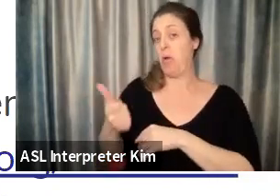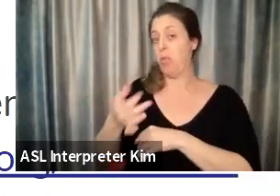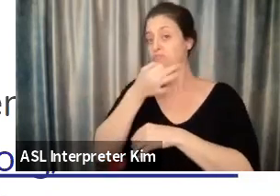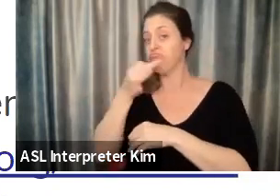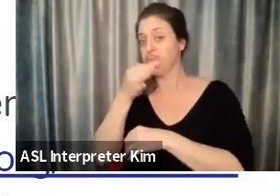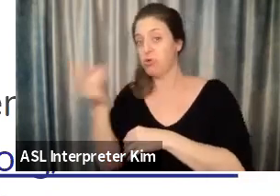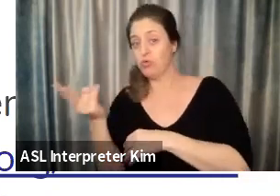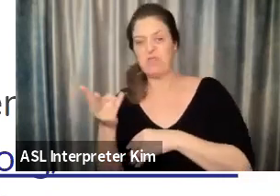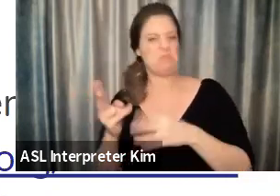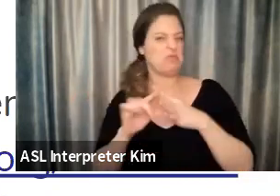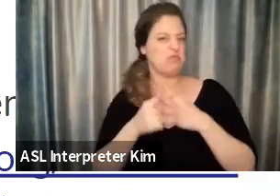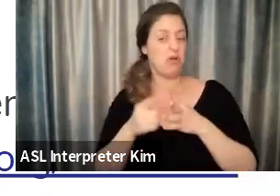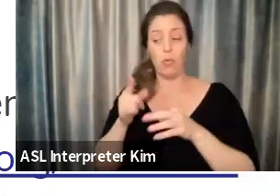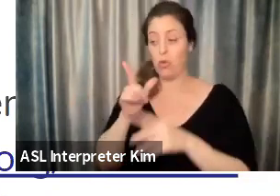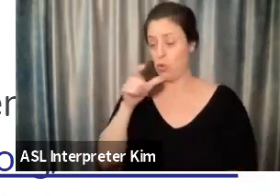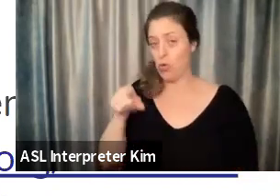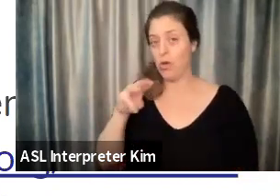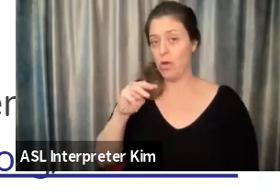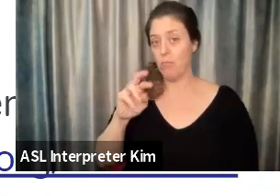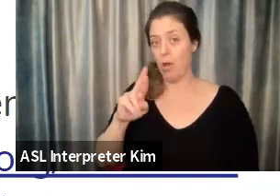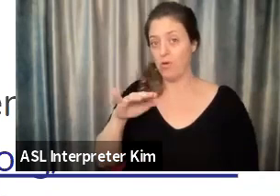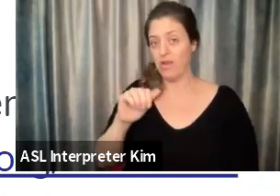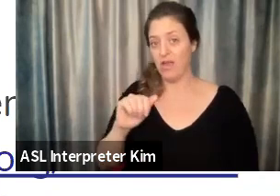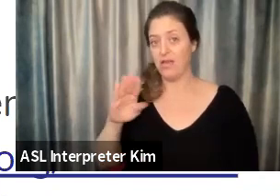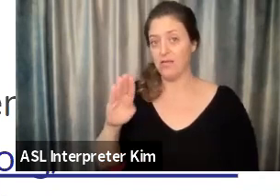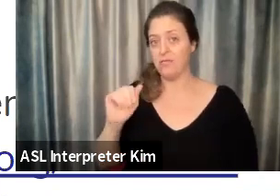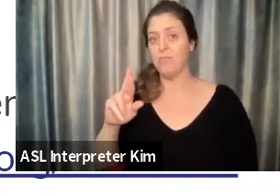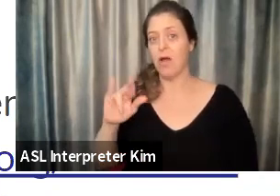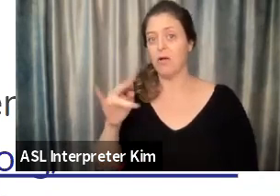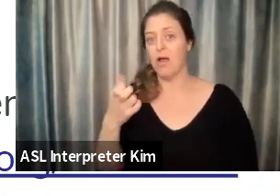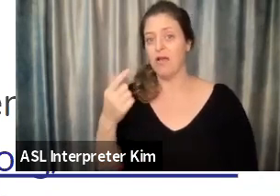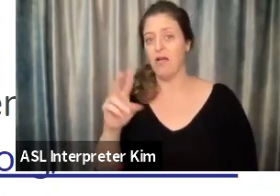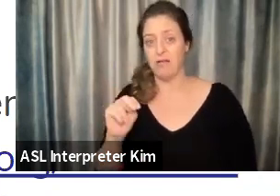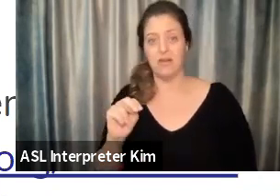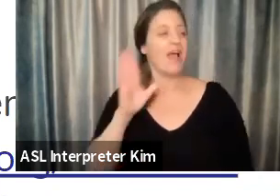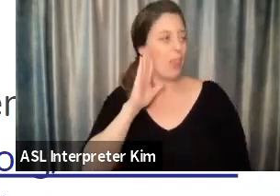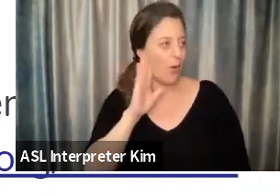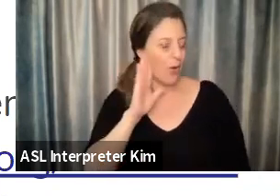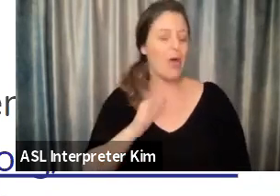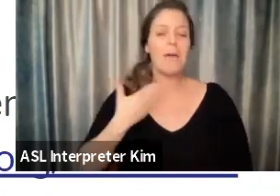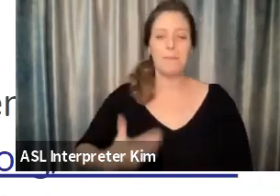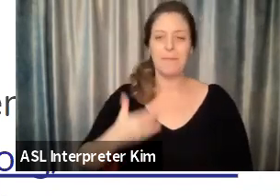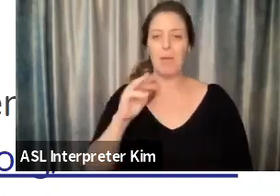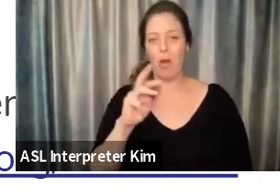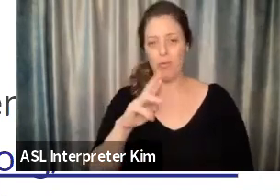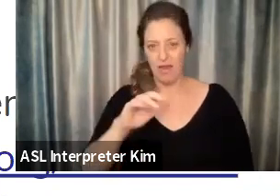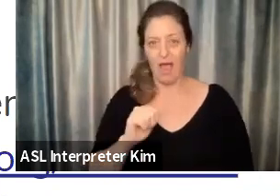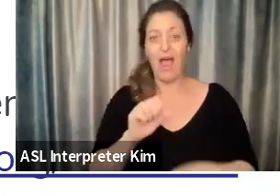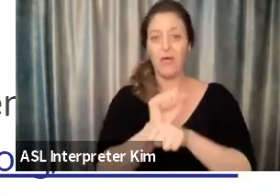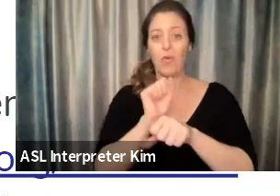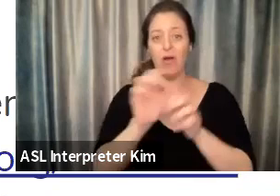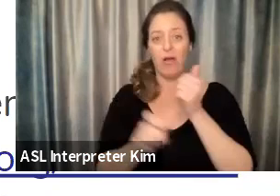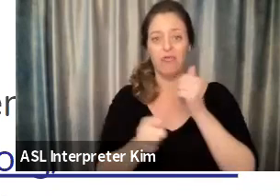we'll go ahead and start with Miss Maria Barragan. Hi, my name is Maria Barragan. I work for the Student Services